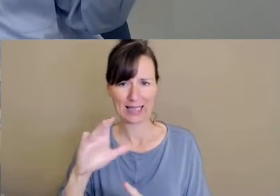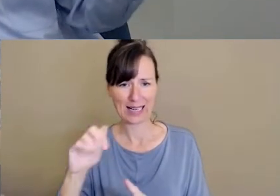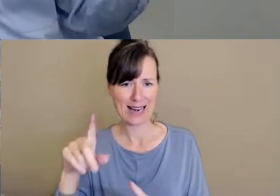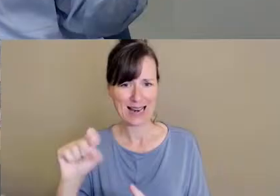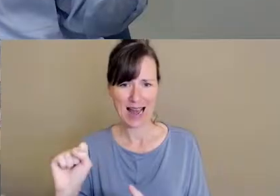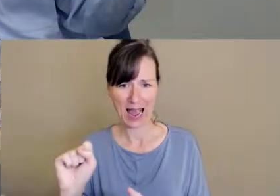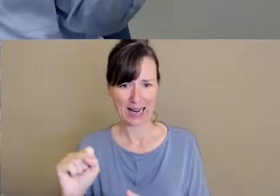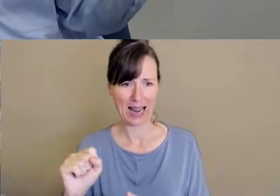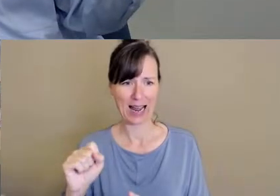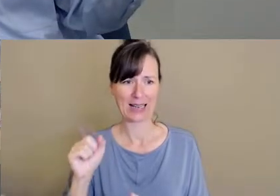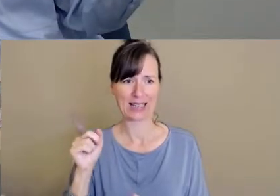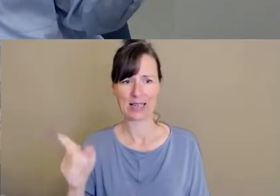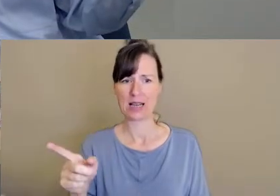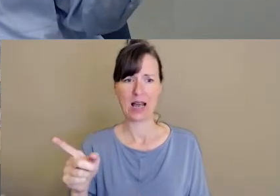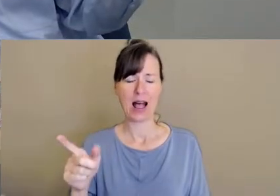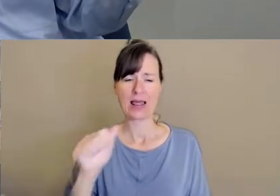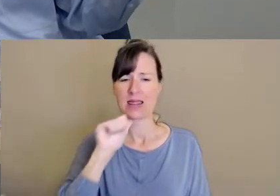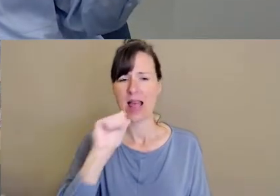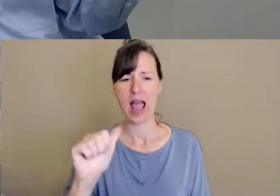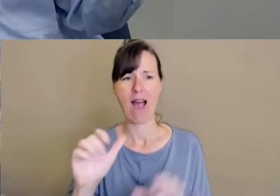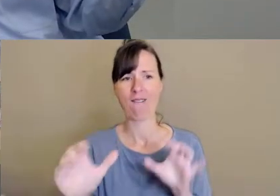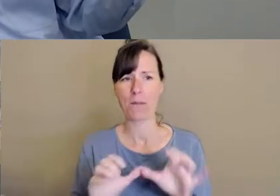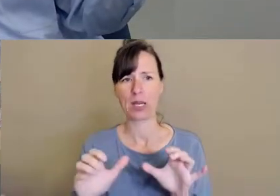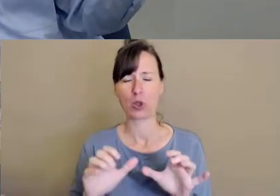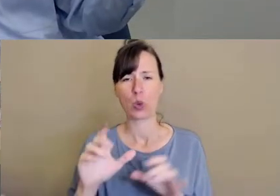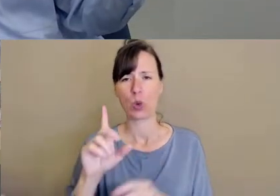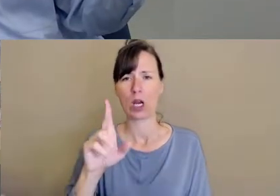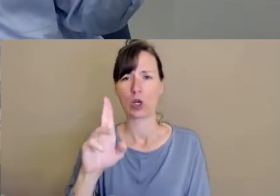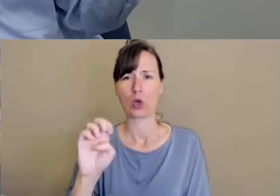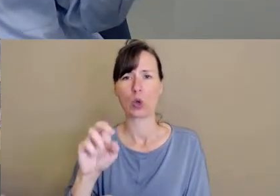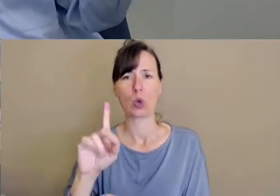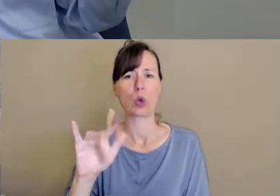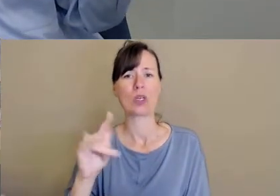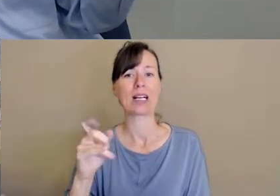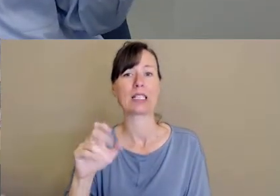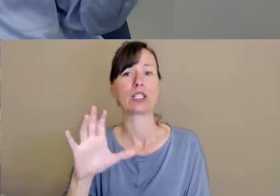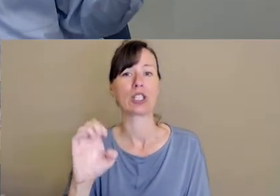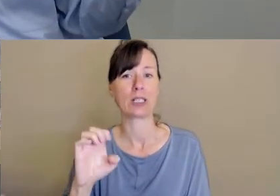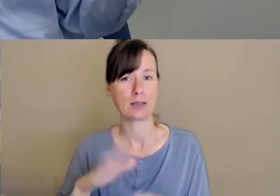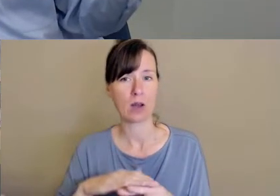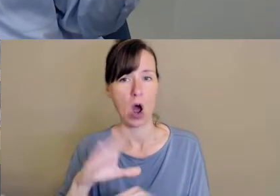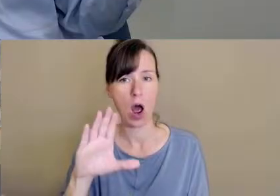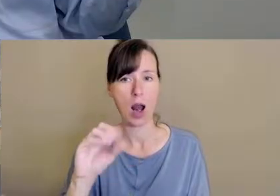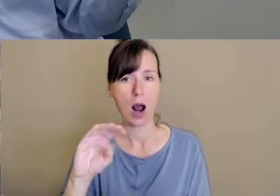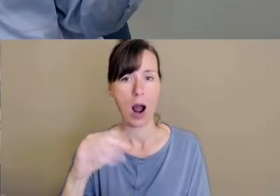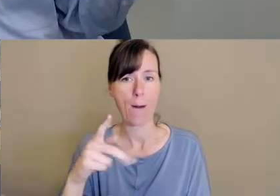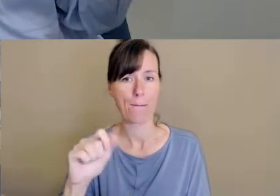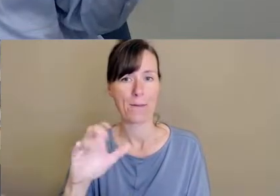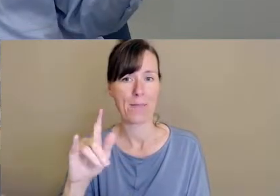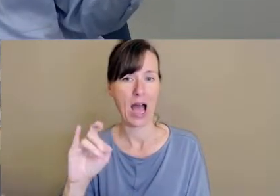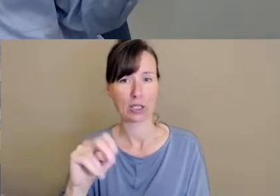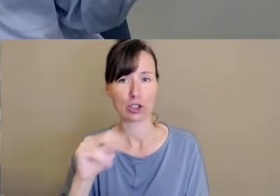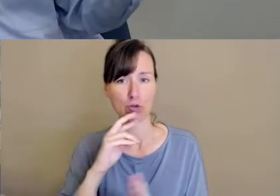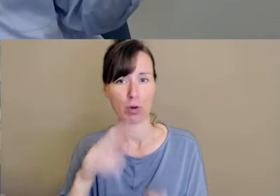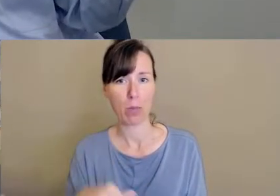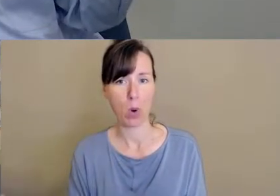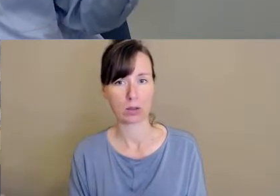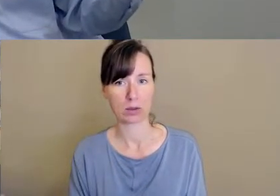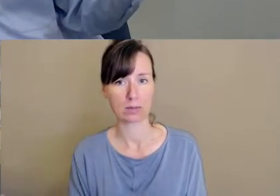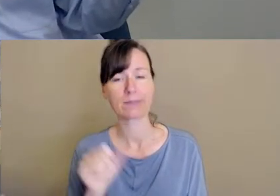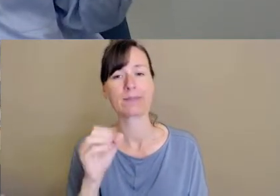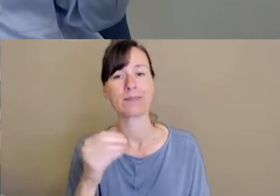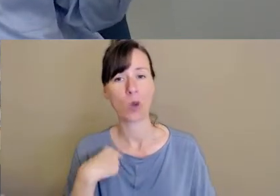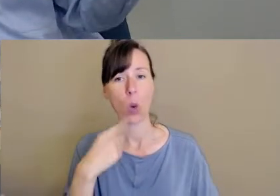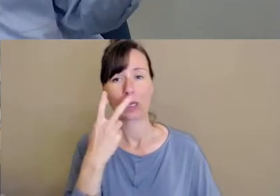been doing their due diligence on compaction reports. And so we are seeing what happens, whether it's 1 year, 10